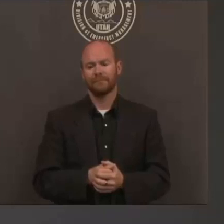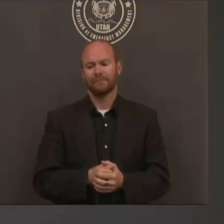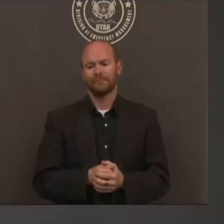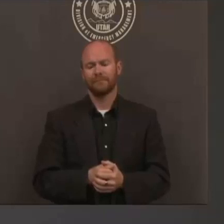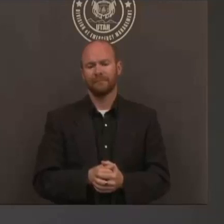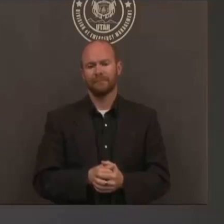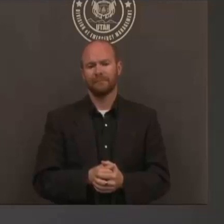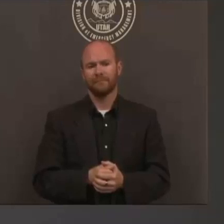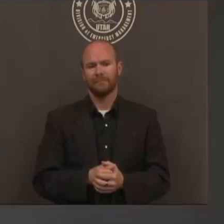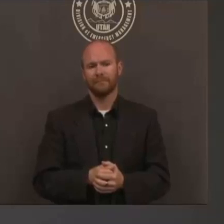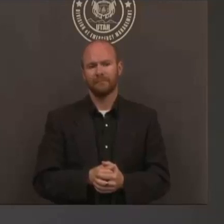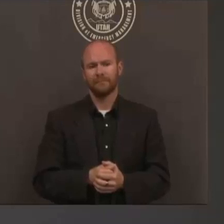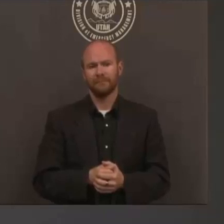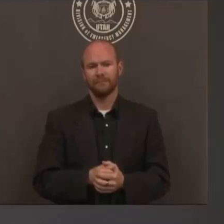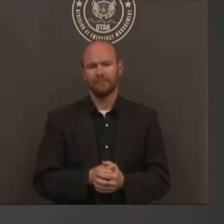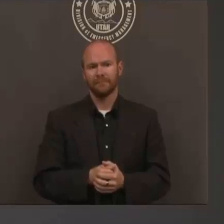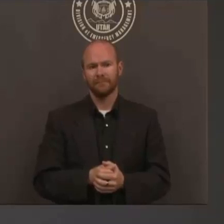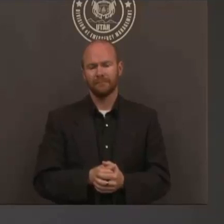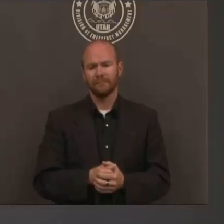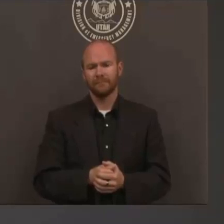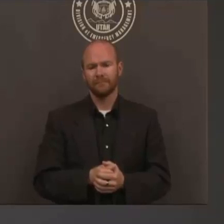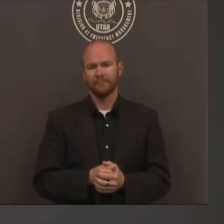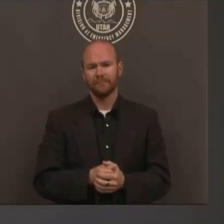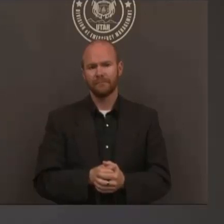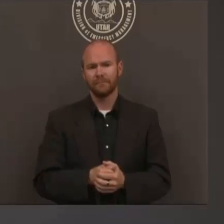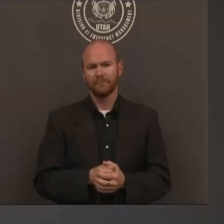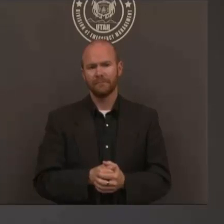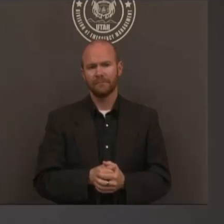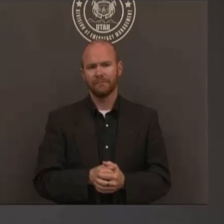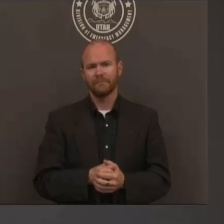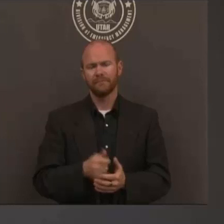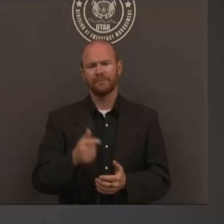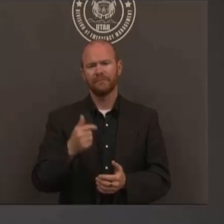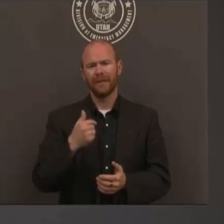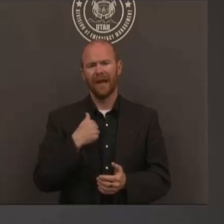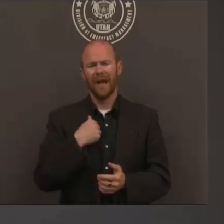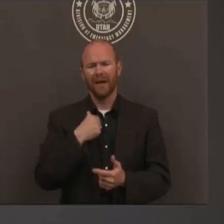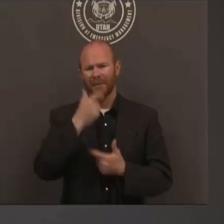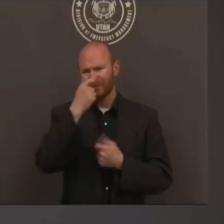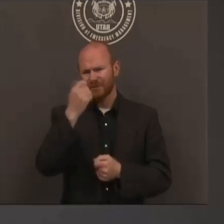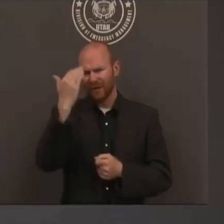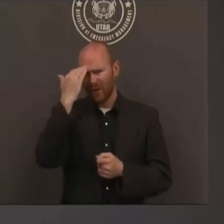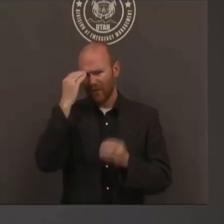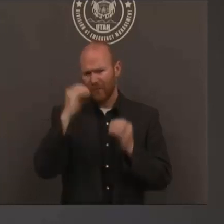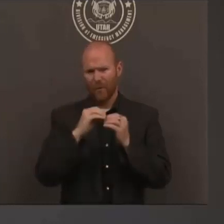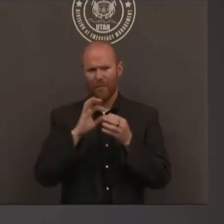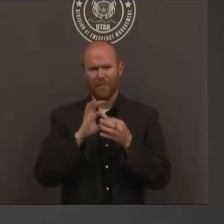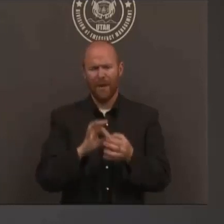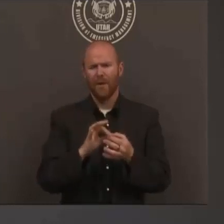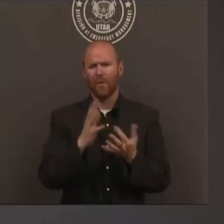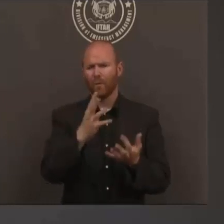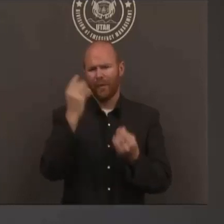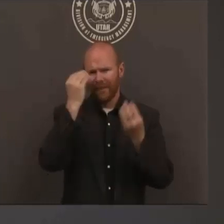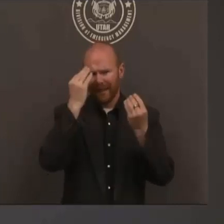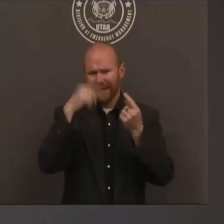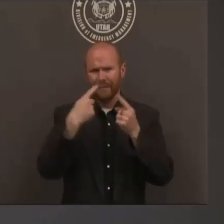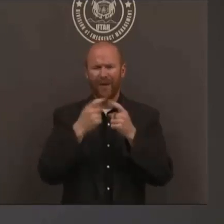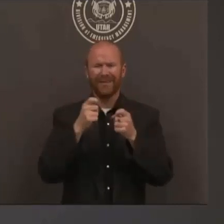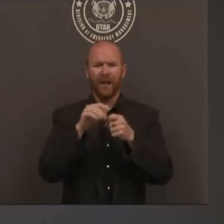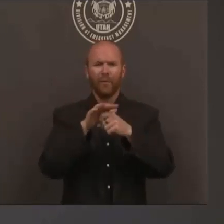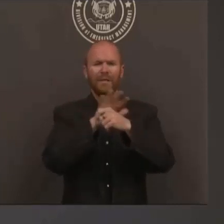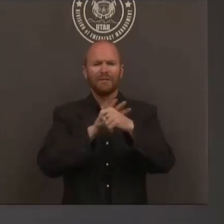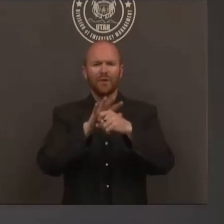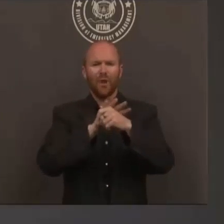Hi, Governor. Carter Poppy with the Times Independent in Moab. I'm interested to know more about your thinking on local